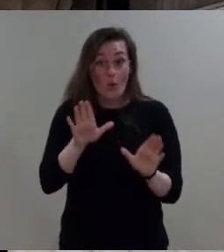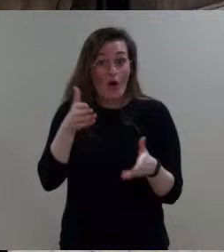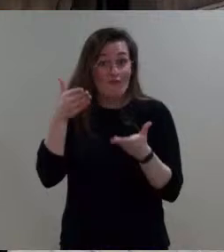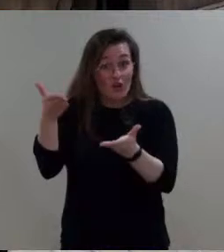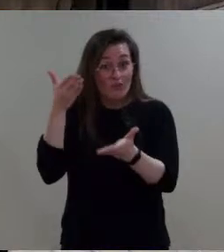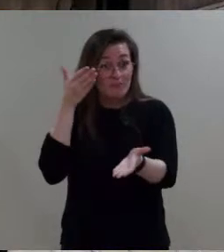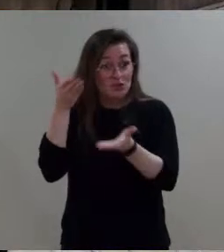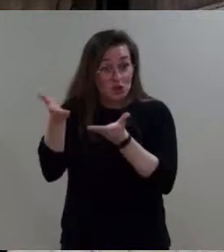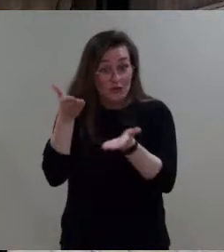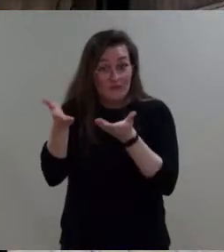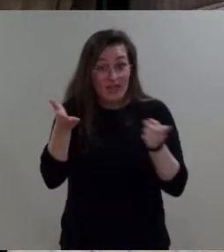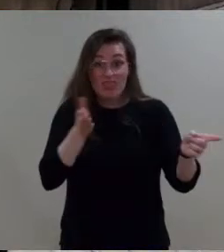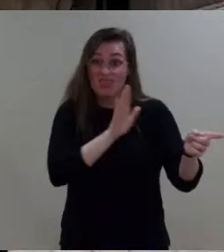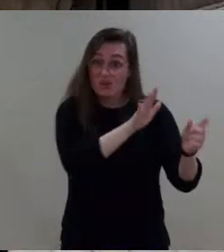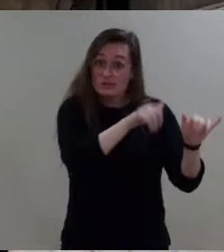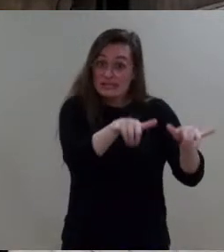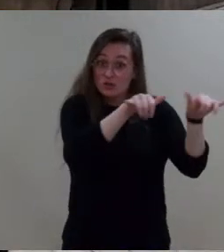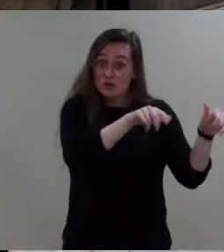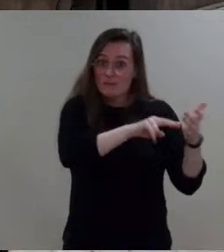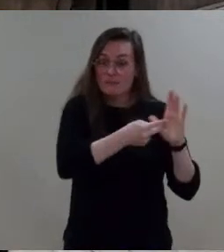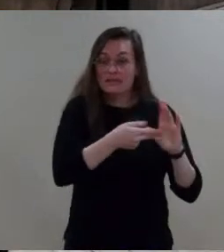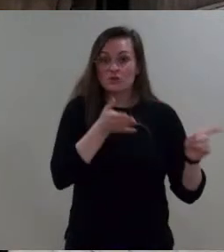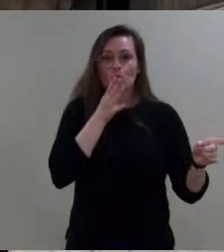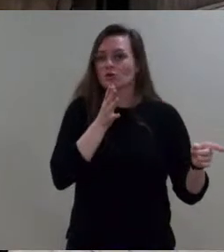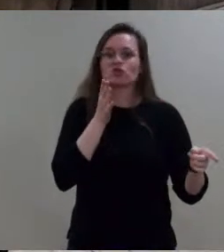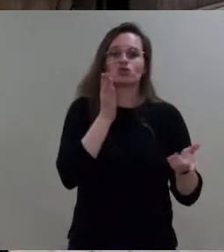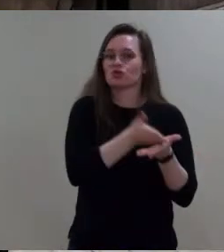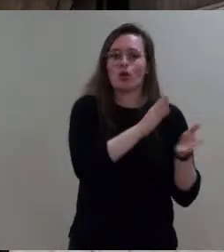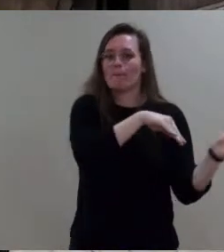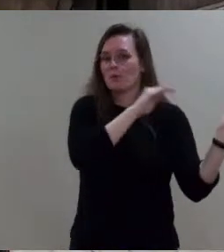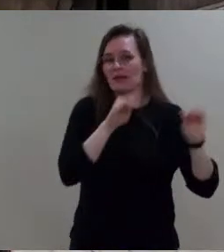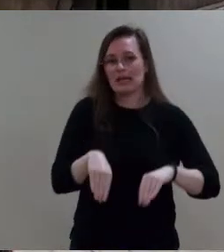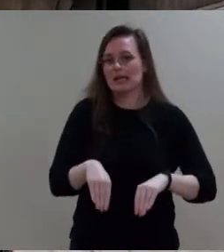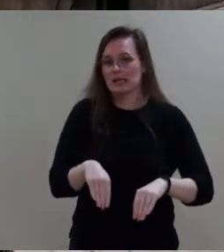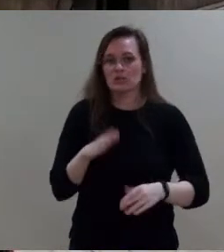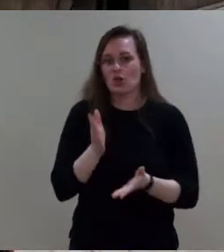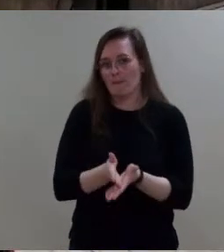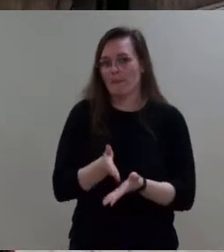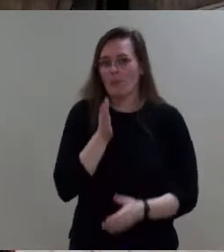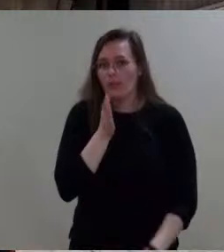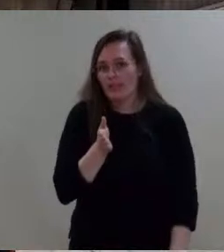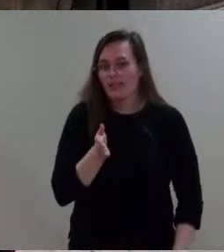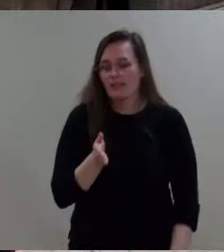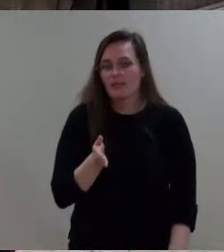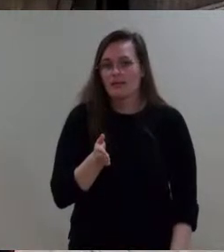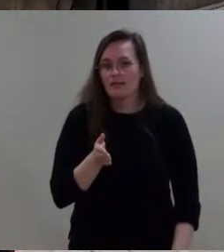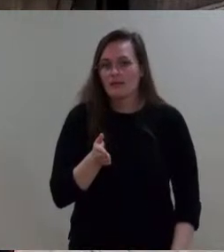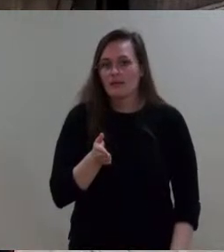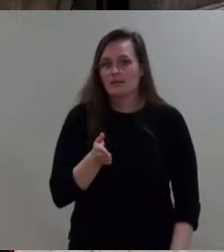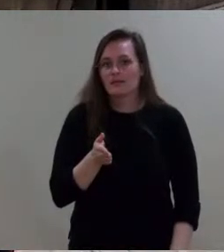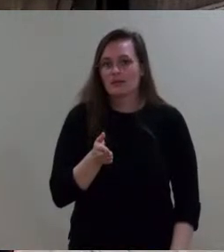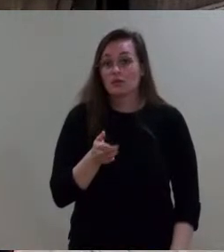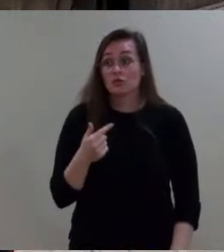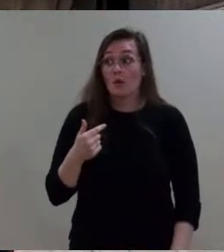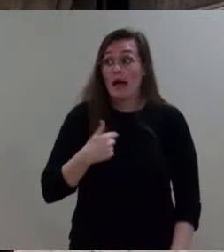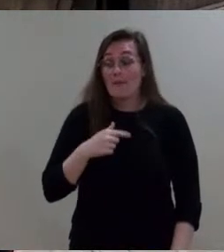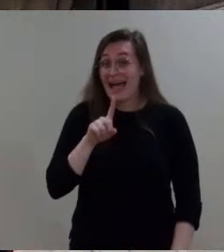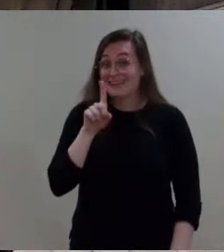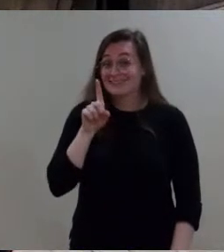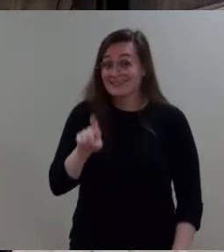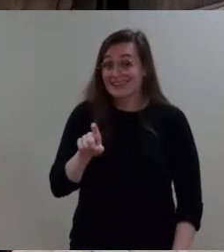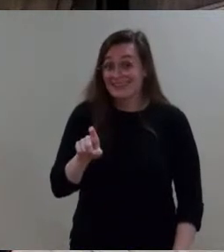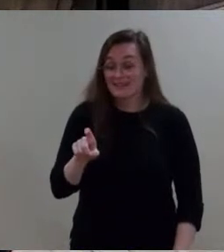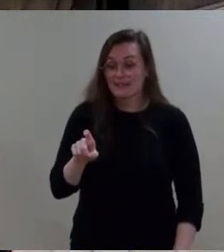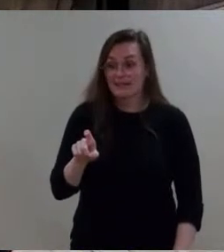then yes, they're not moving here. And that's why I'm asking, we need to